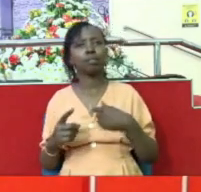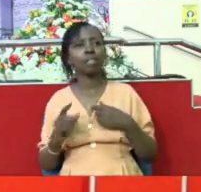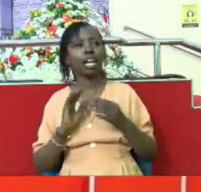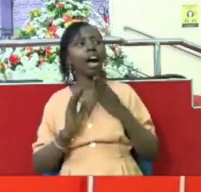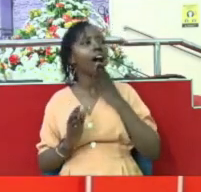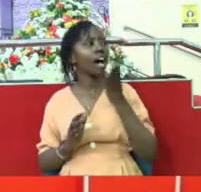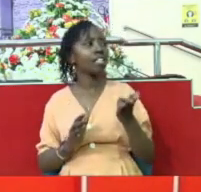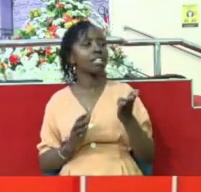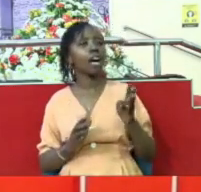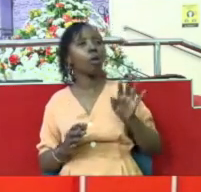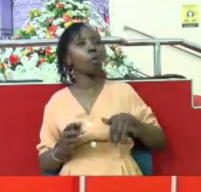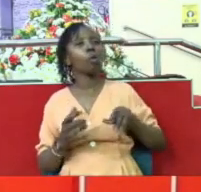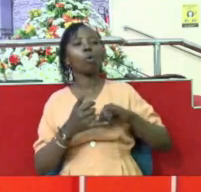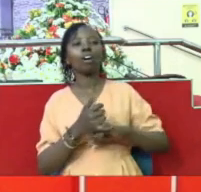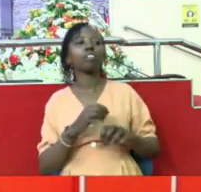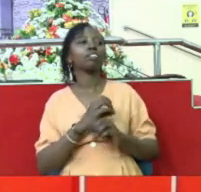said, oh,